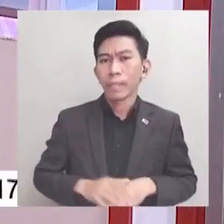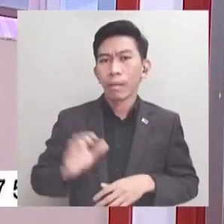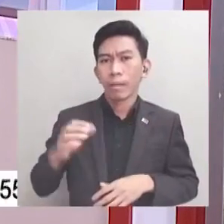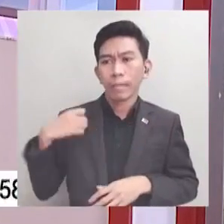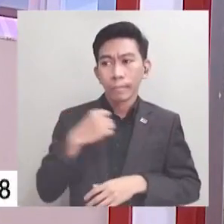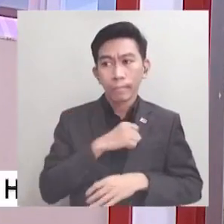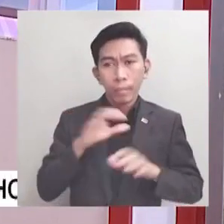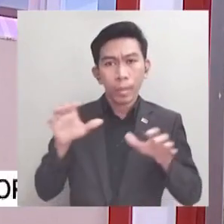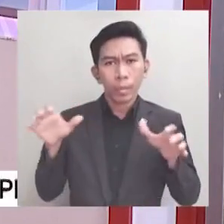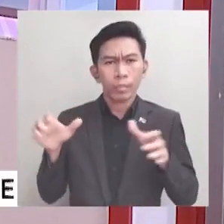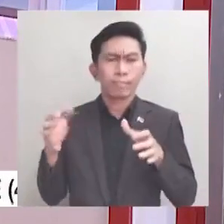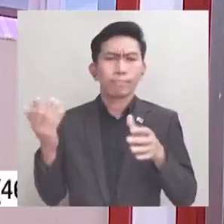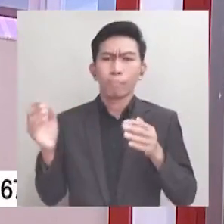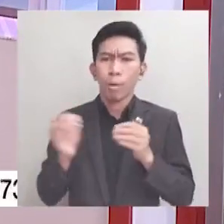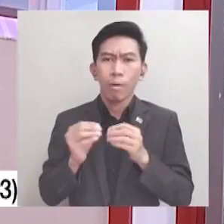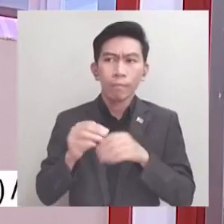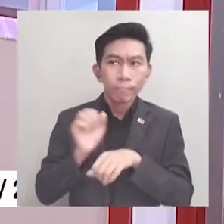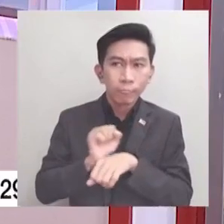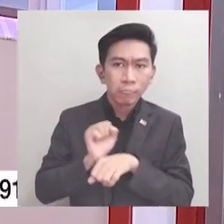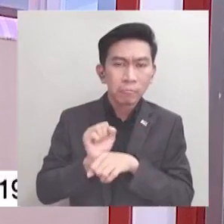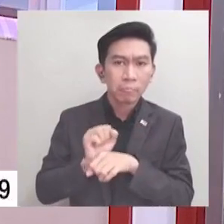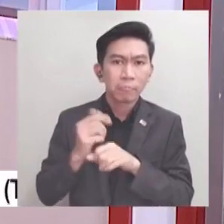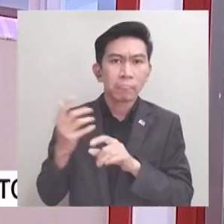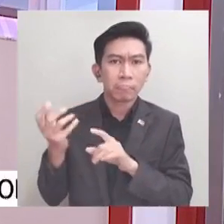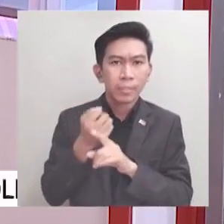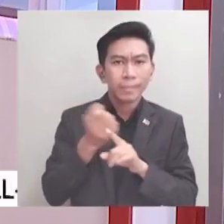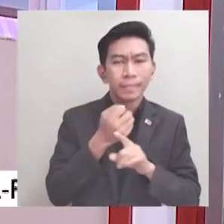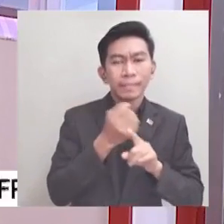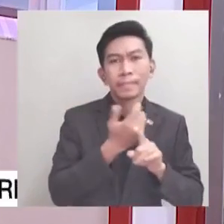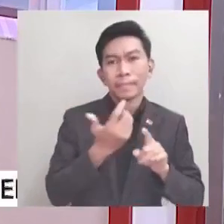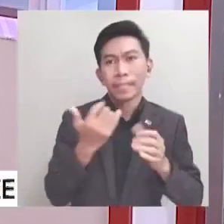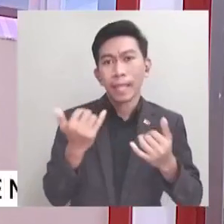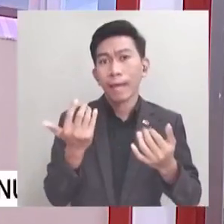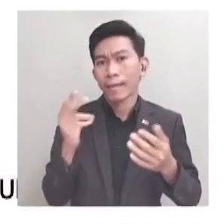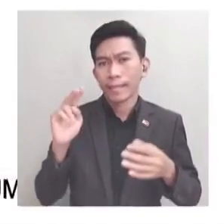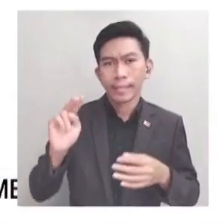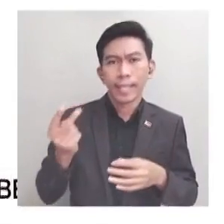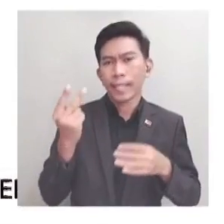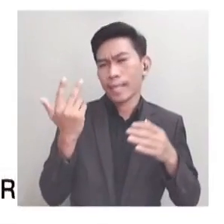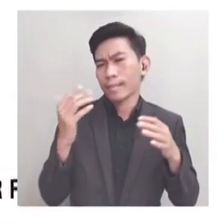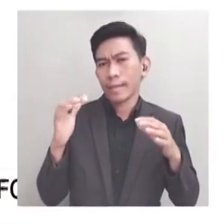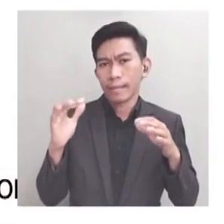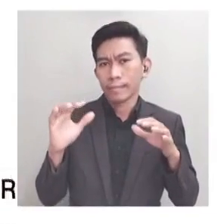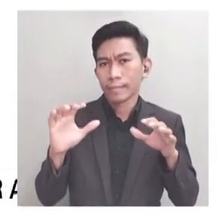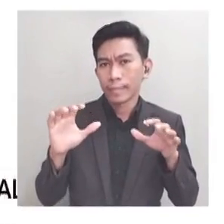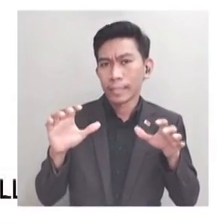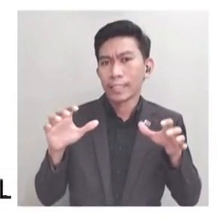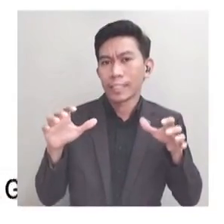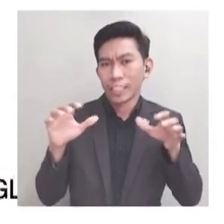opens its second regular session. Ara Perez now joins us with an update. Ara, over to you.